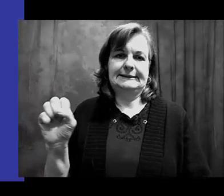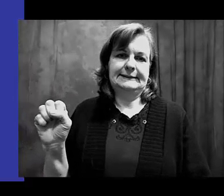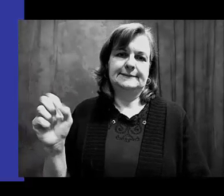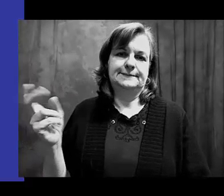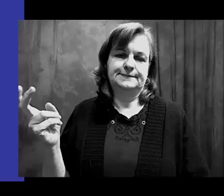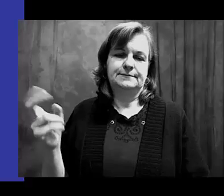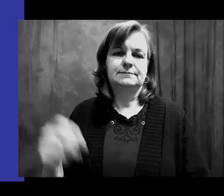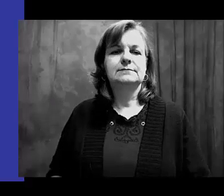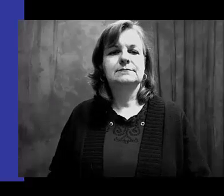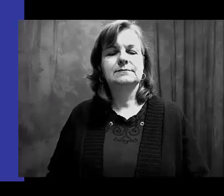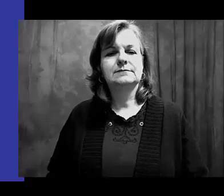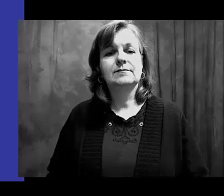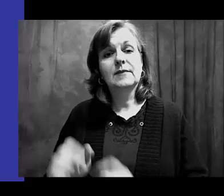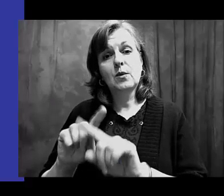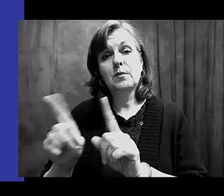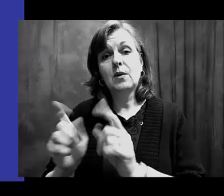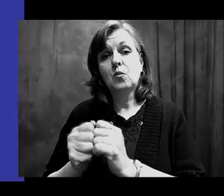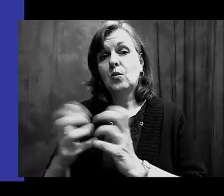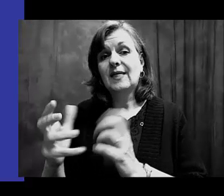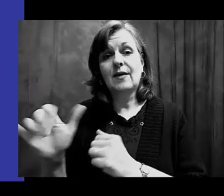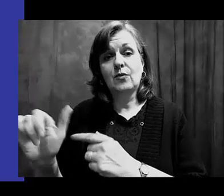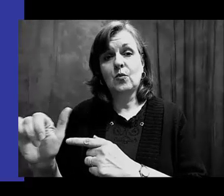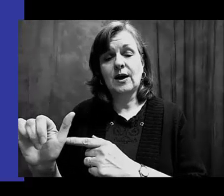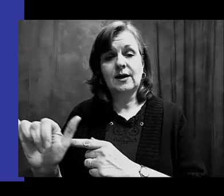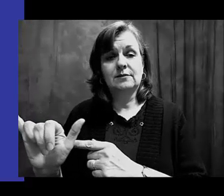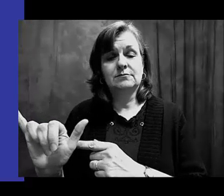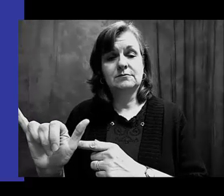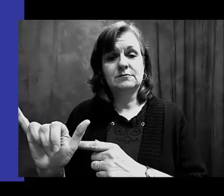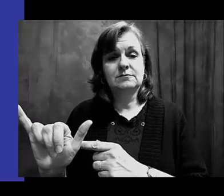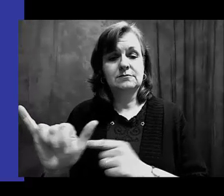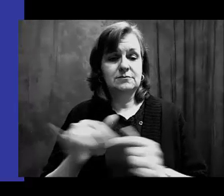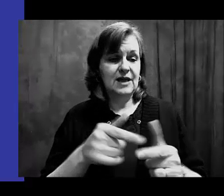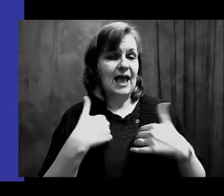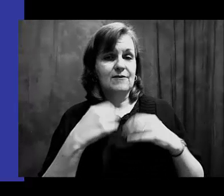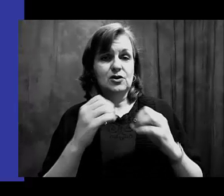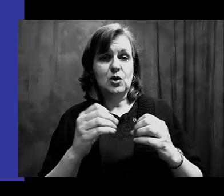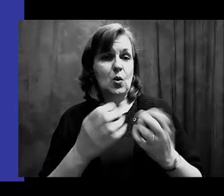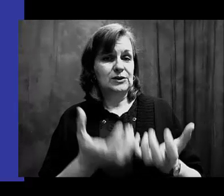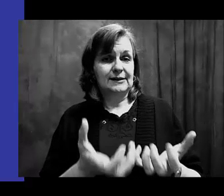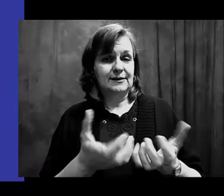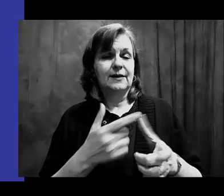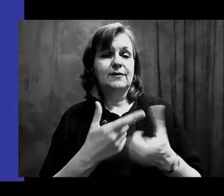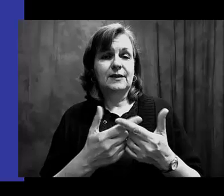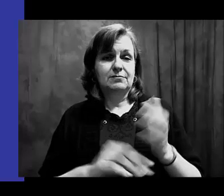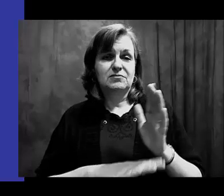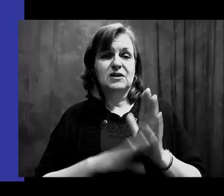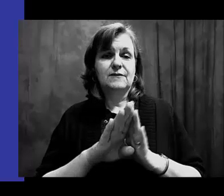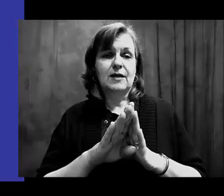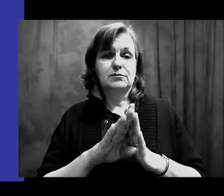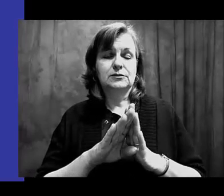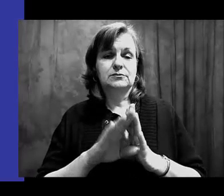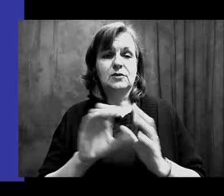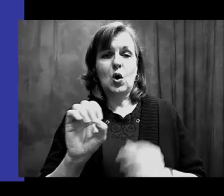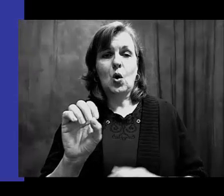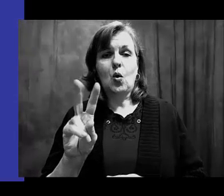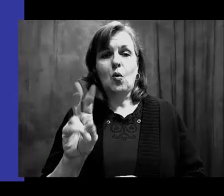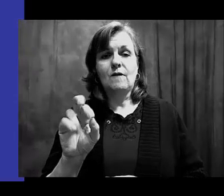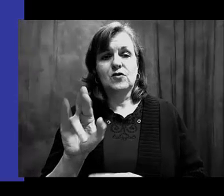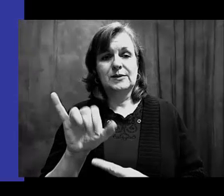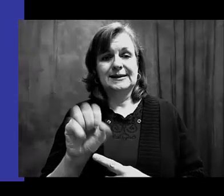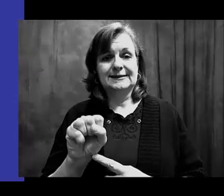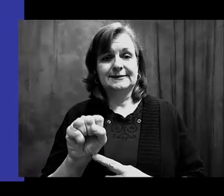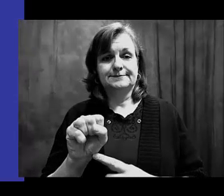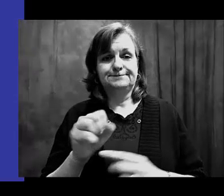In the absence of that Y, there are no testes, so ovaries will develop. The X chromosome, on the other hand,